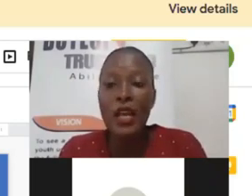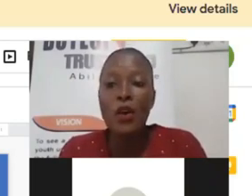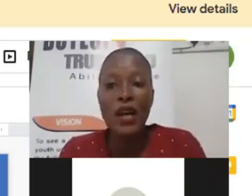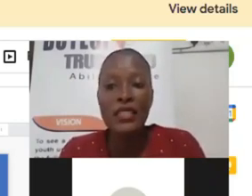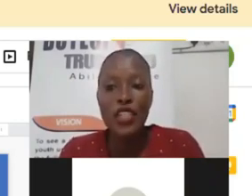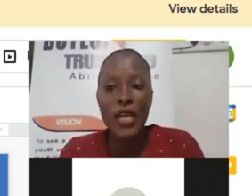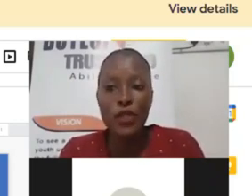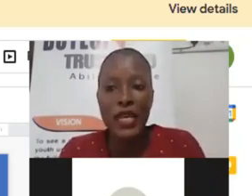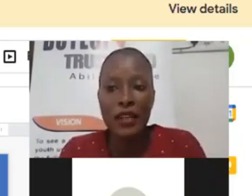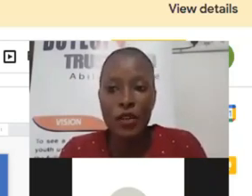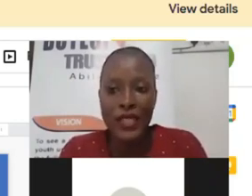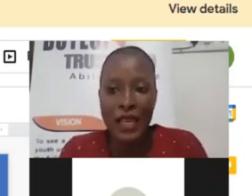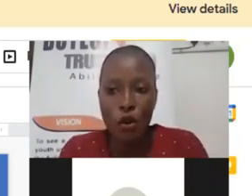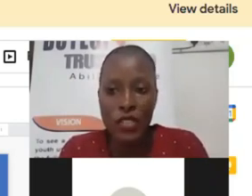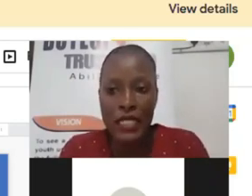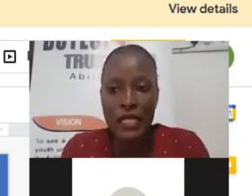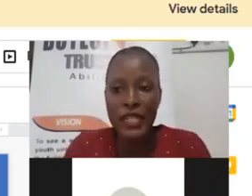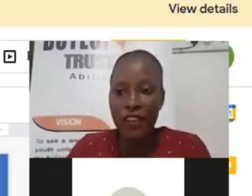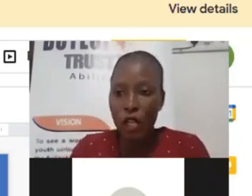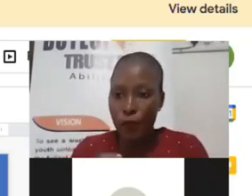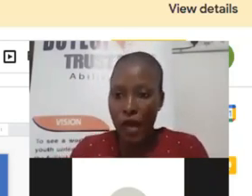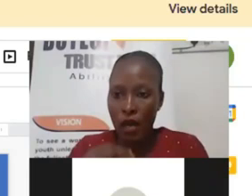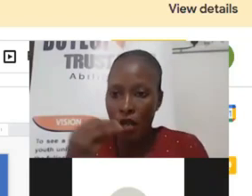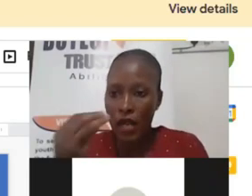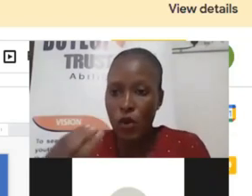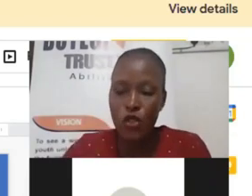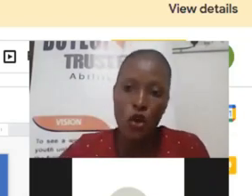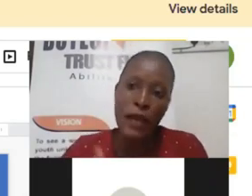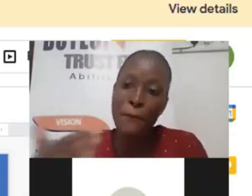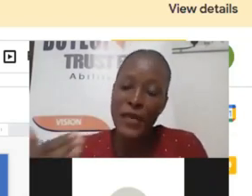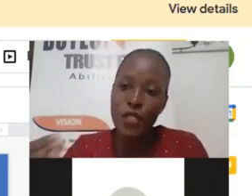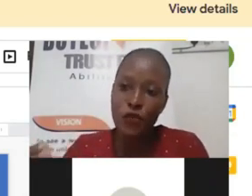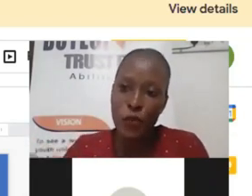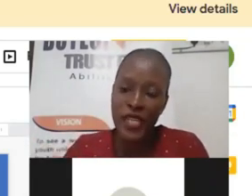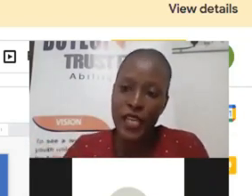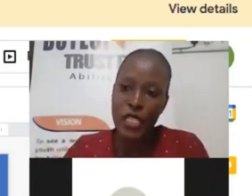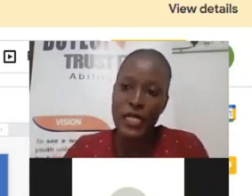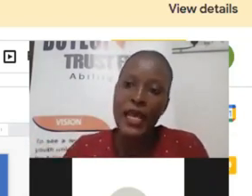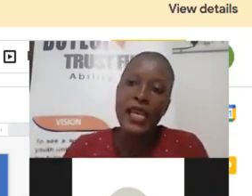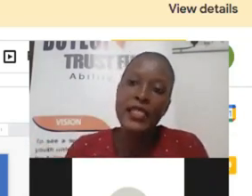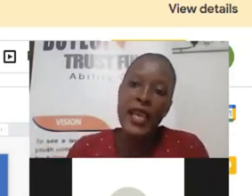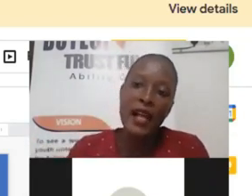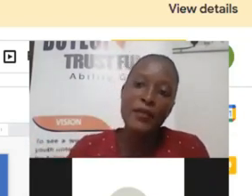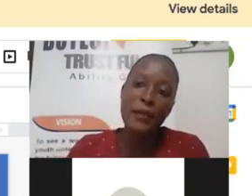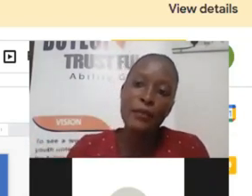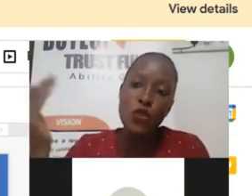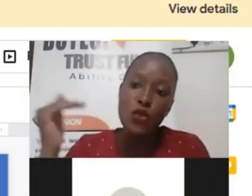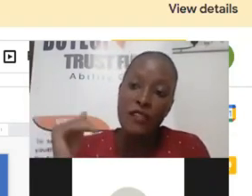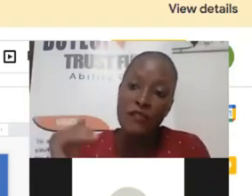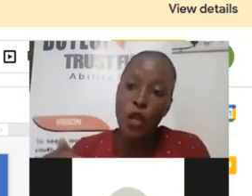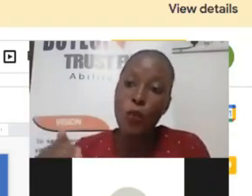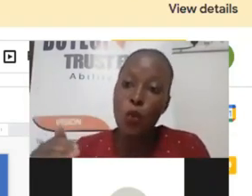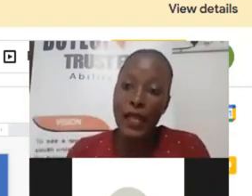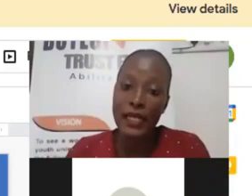that once a child with autism develop language or the means of communication, it helps them